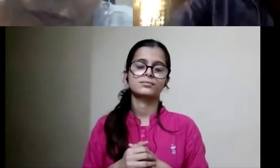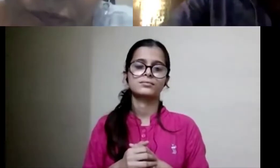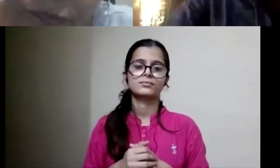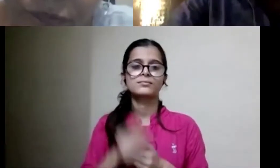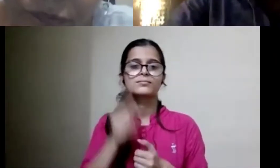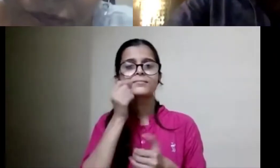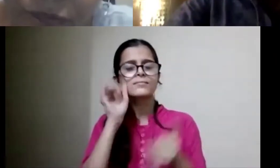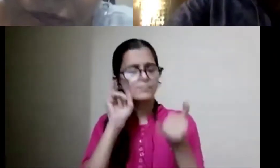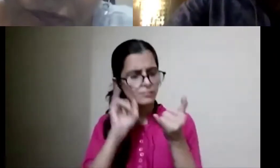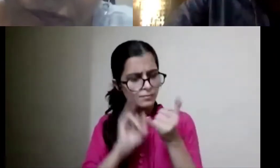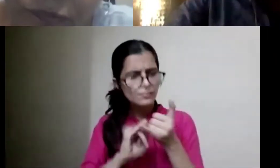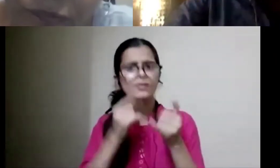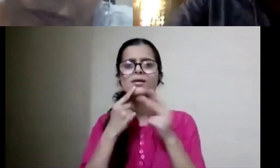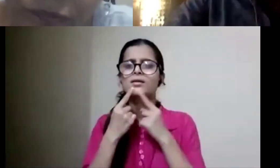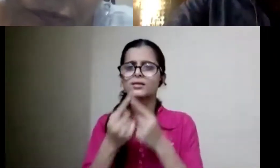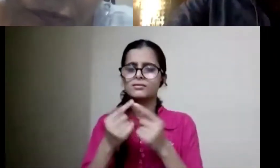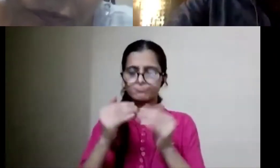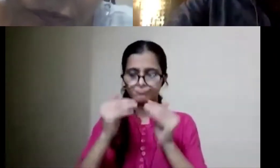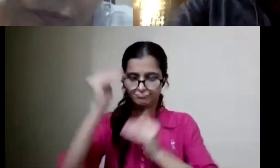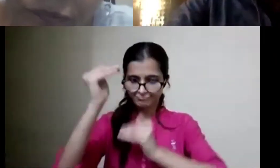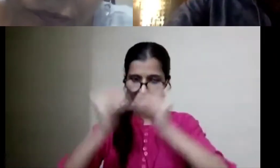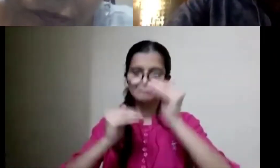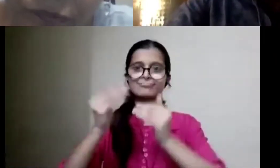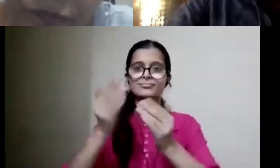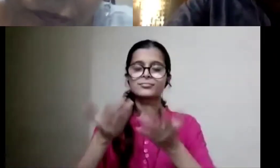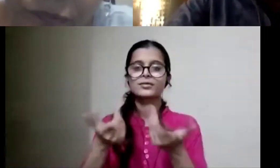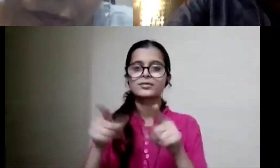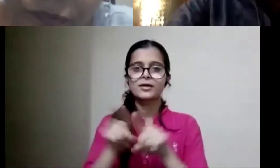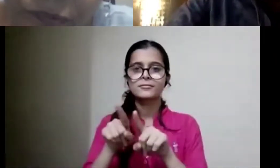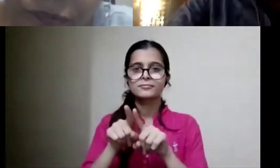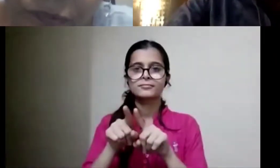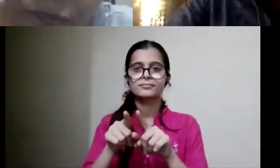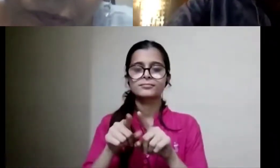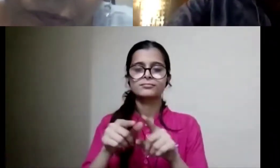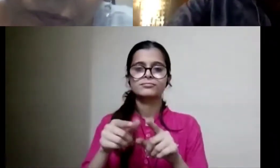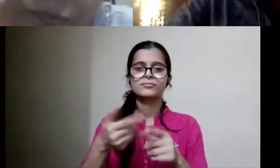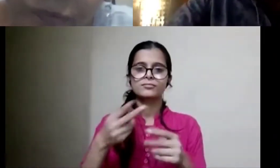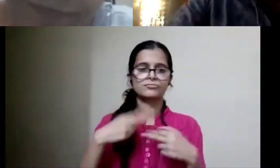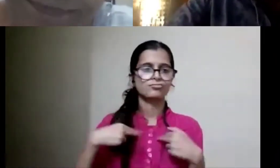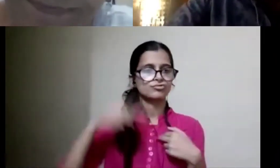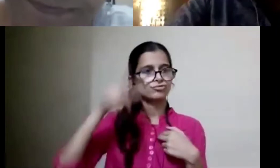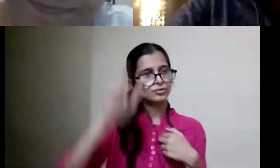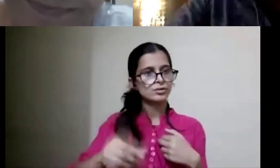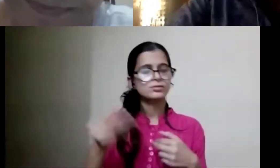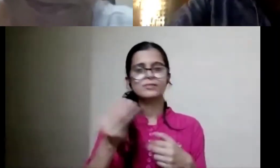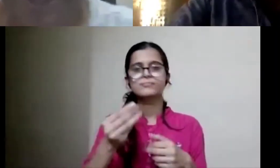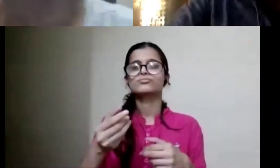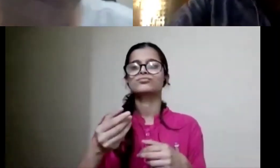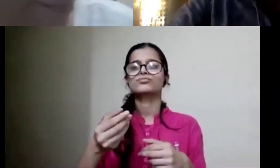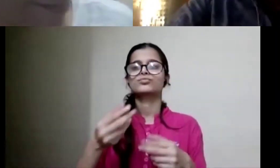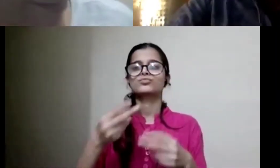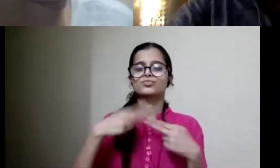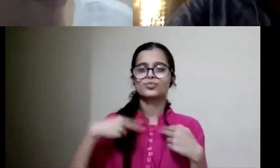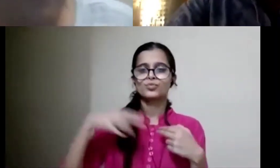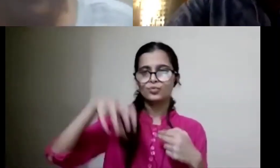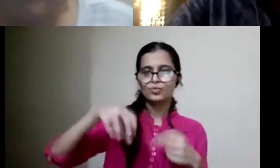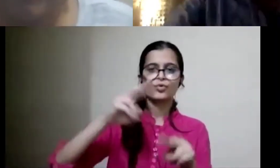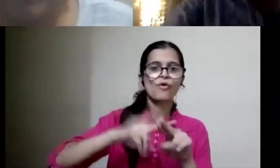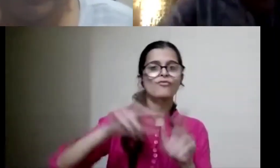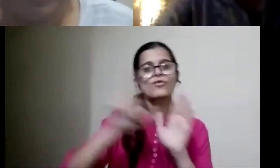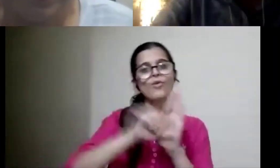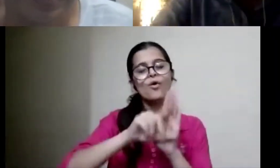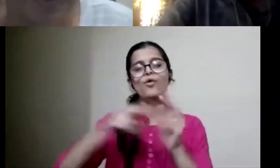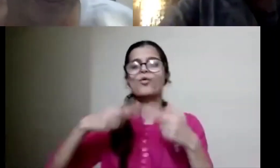In fact, this distinction that judges tend to make, that courts are courts of law and not courts of justice,